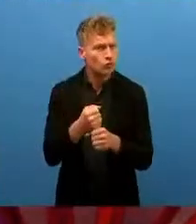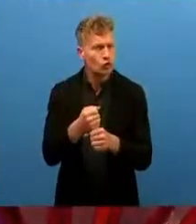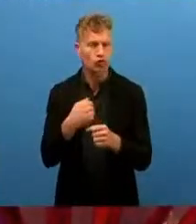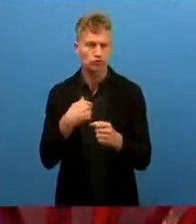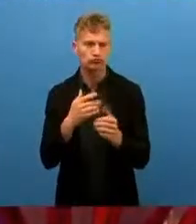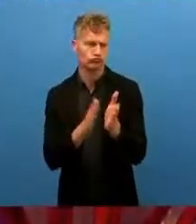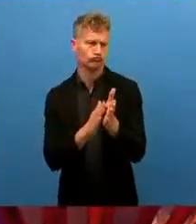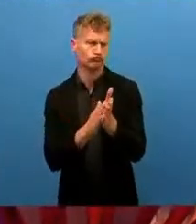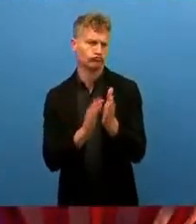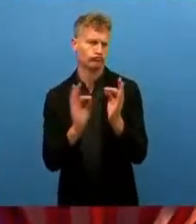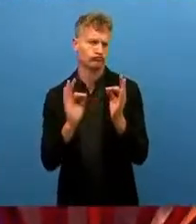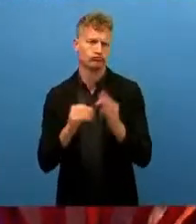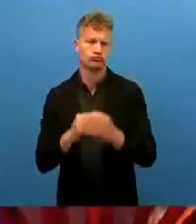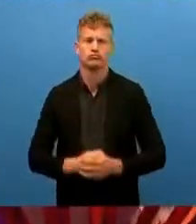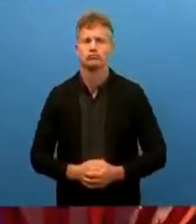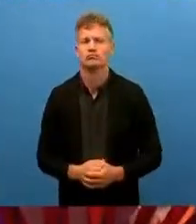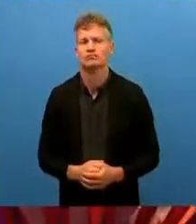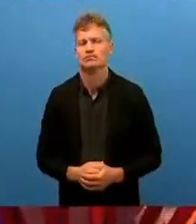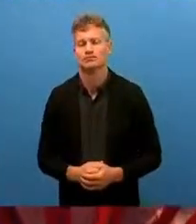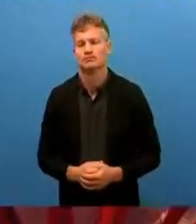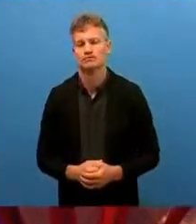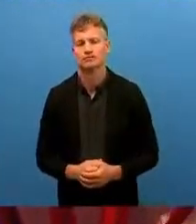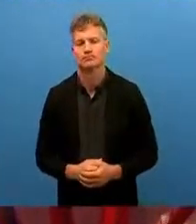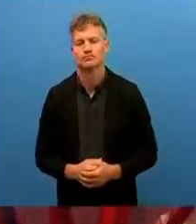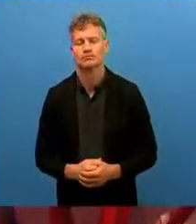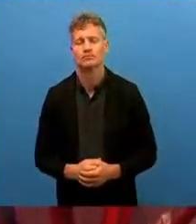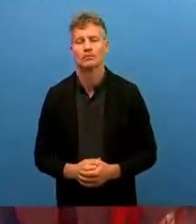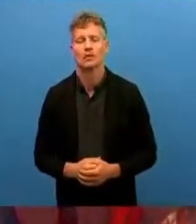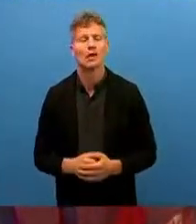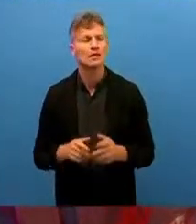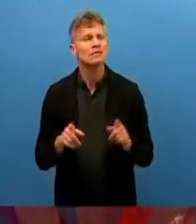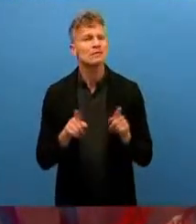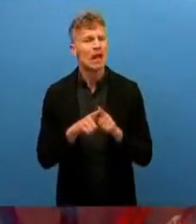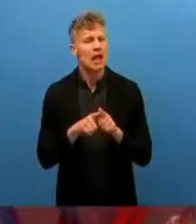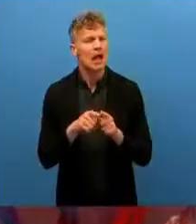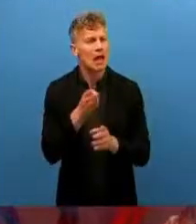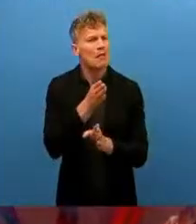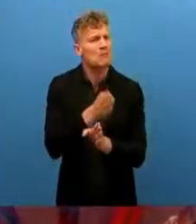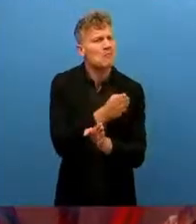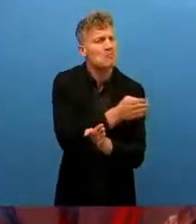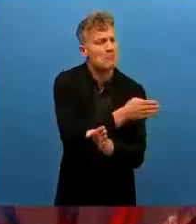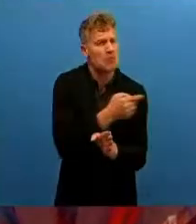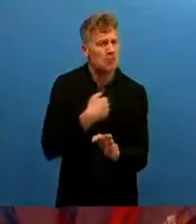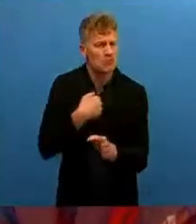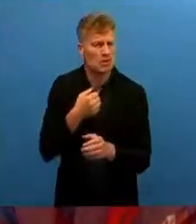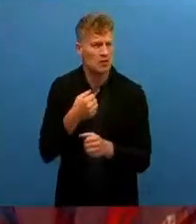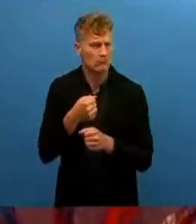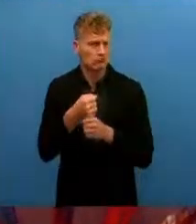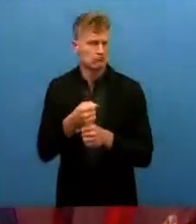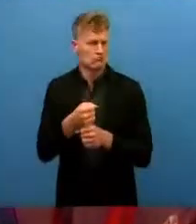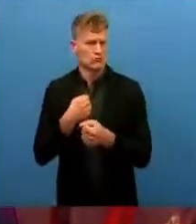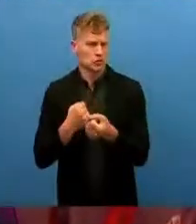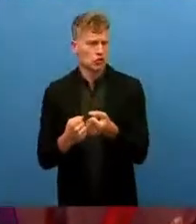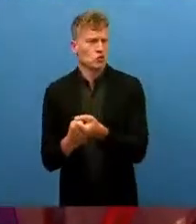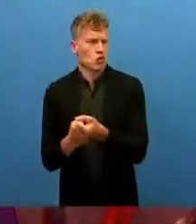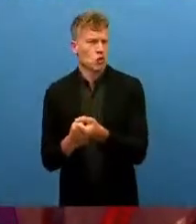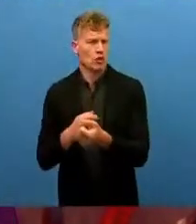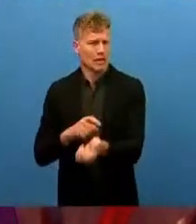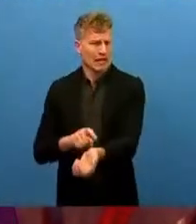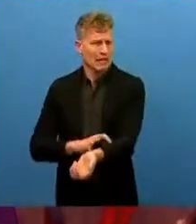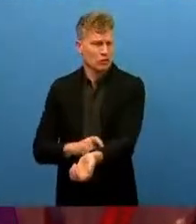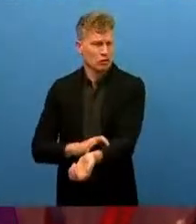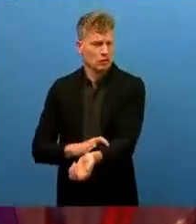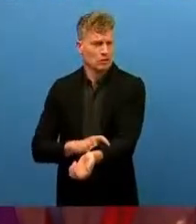other occasions, my delegation supports the strengthened participation of Indigenous peoples in the United Nations, including in the Human Rights